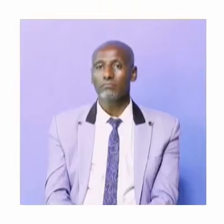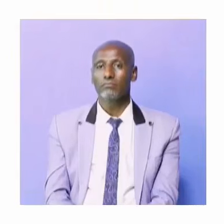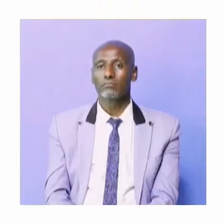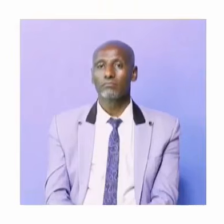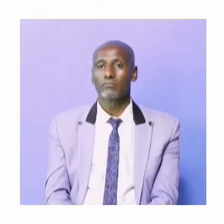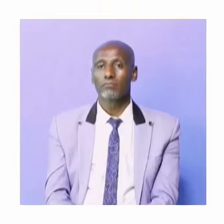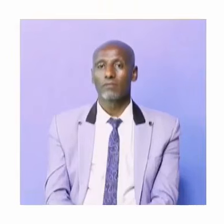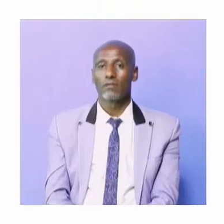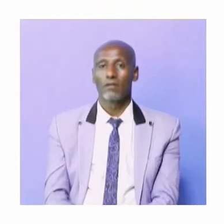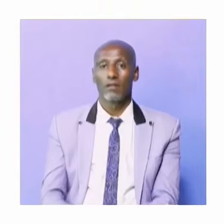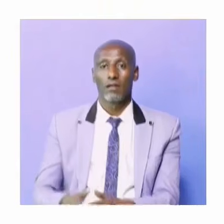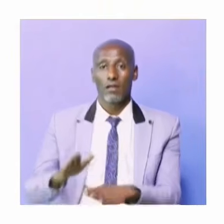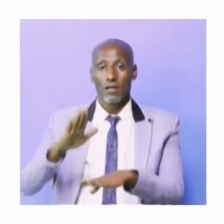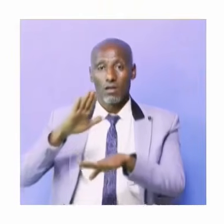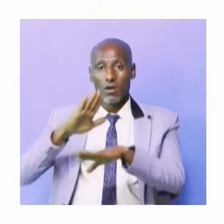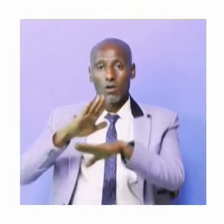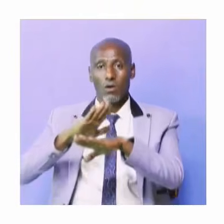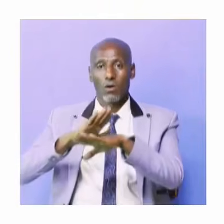call